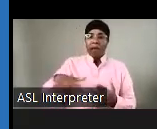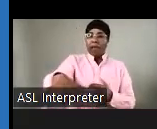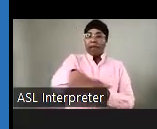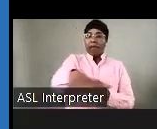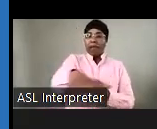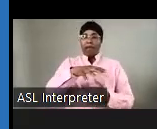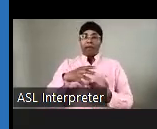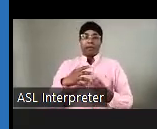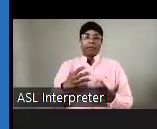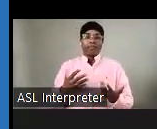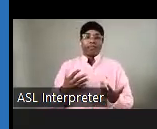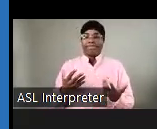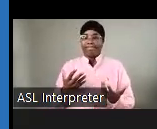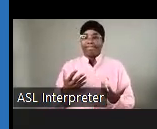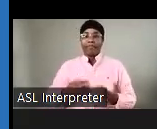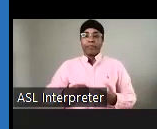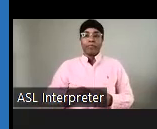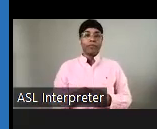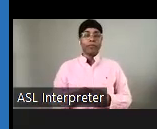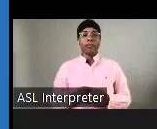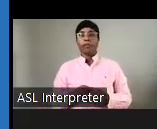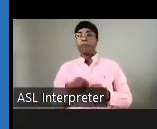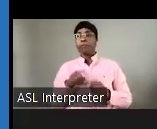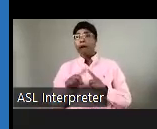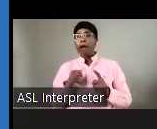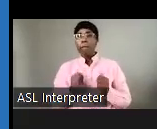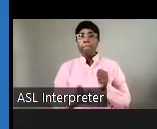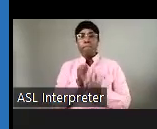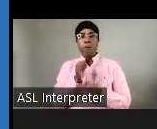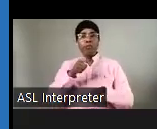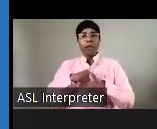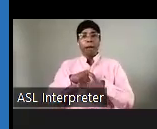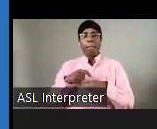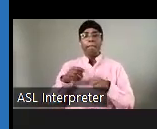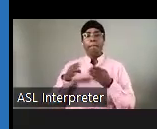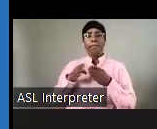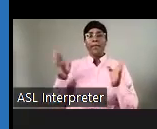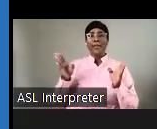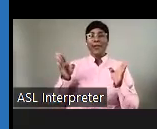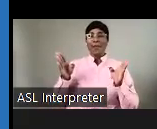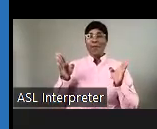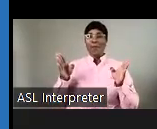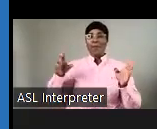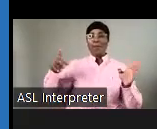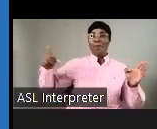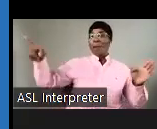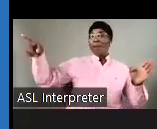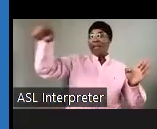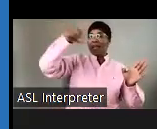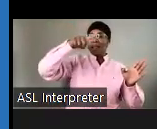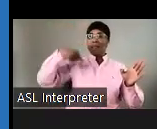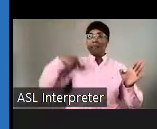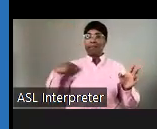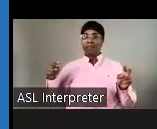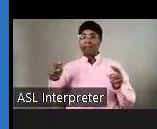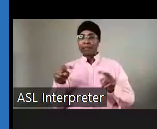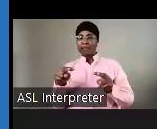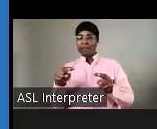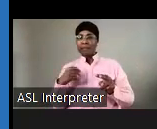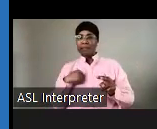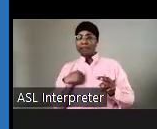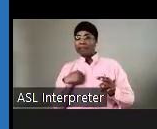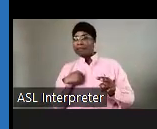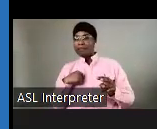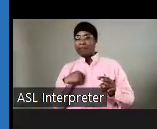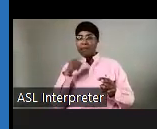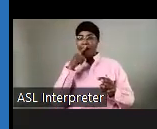but most of the time, I mean, the general public, they look at something like this and ask, can't you do better? Now,